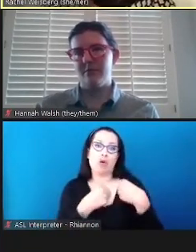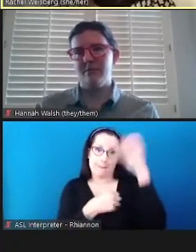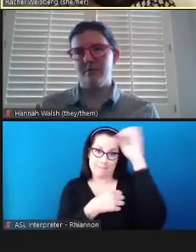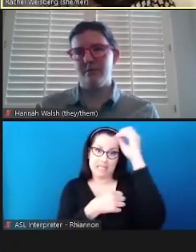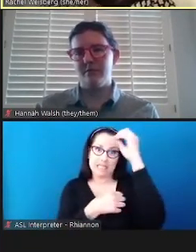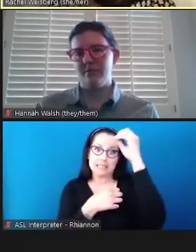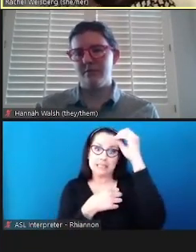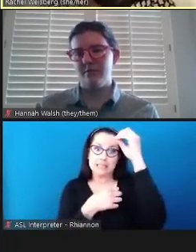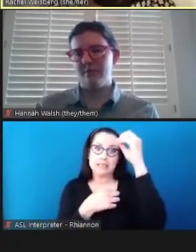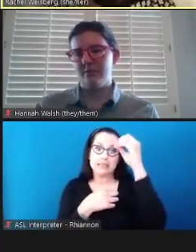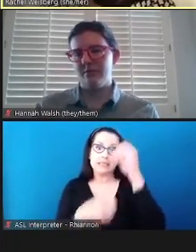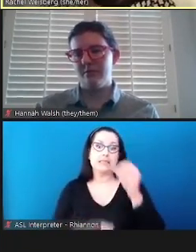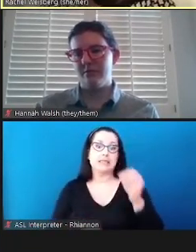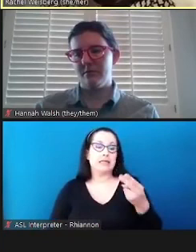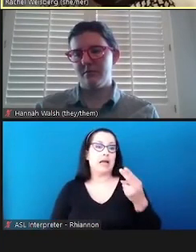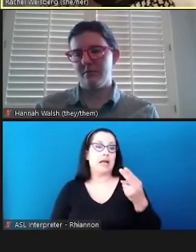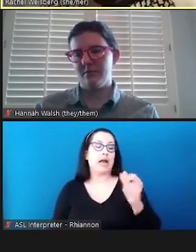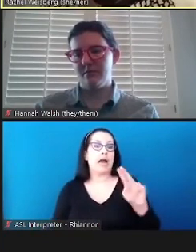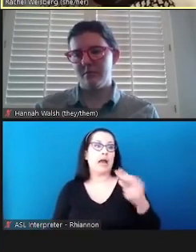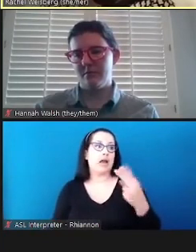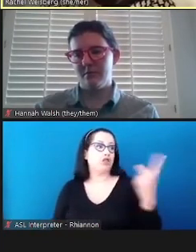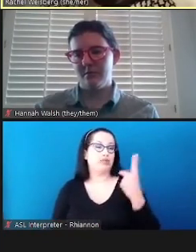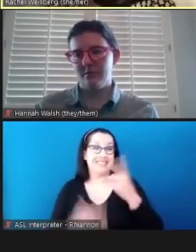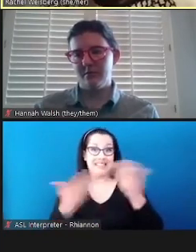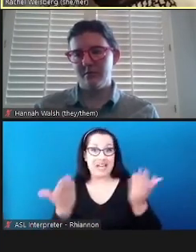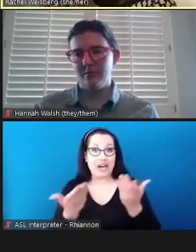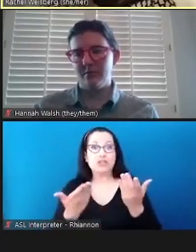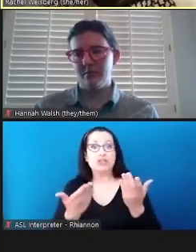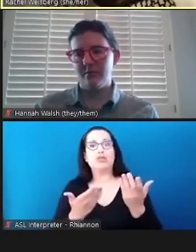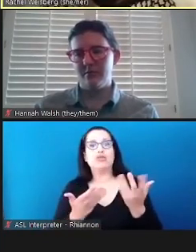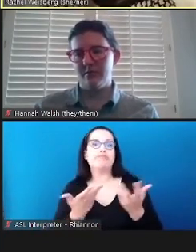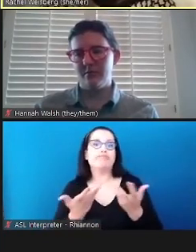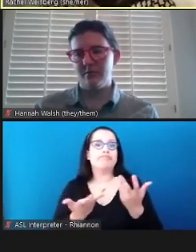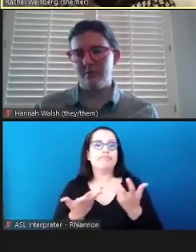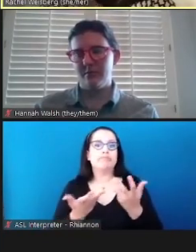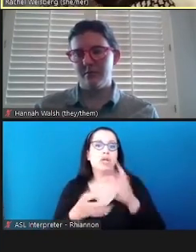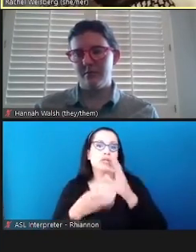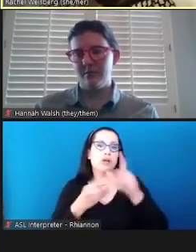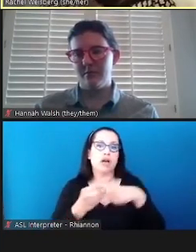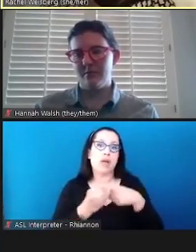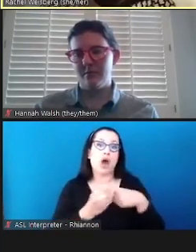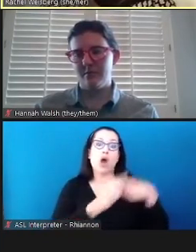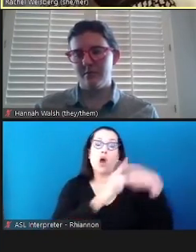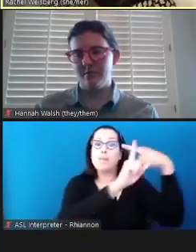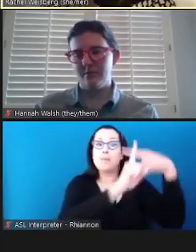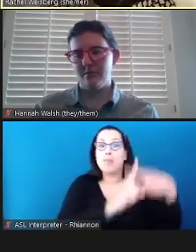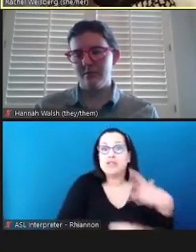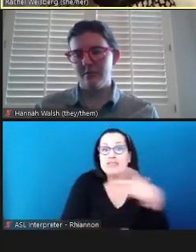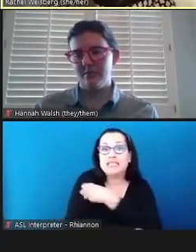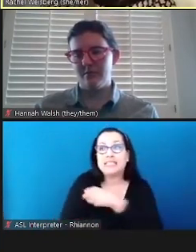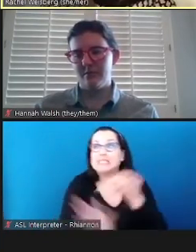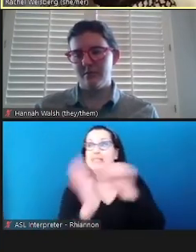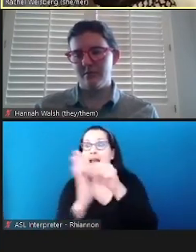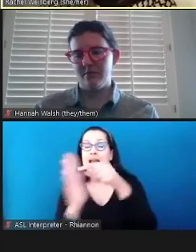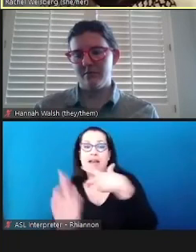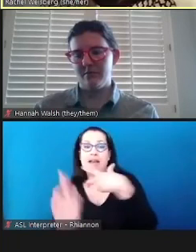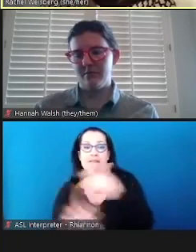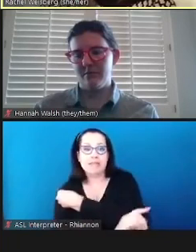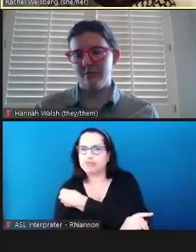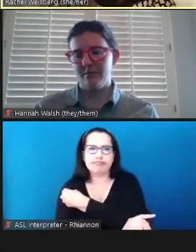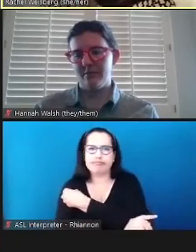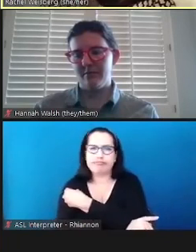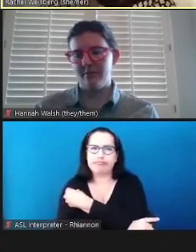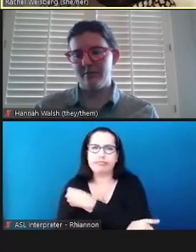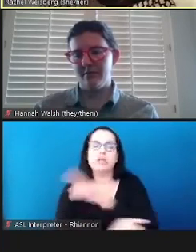Hannah and I are not here today to talk about the goods or the bads or anything like that. We're here really to give